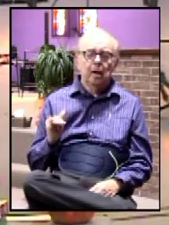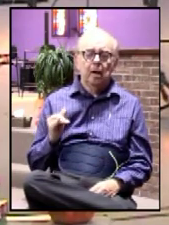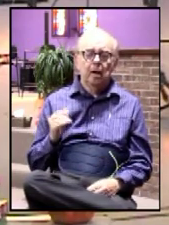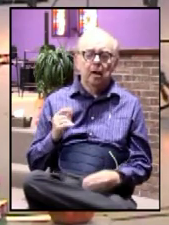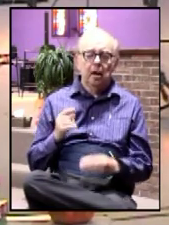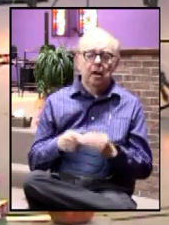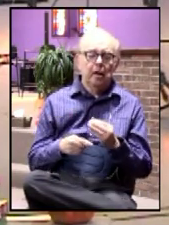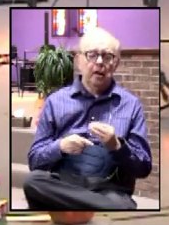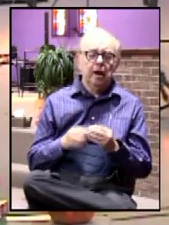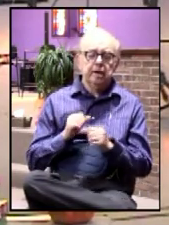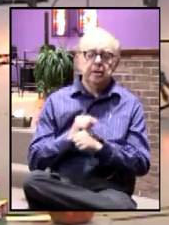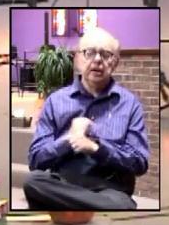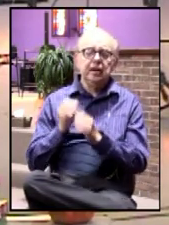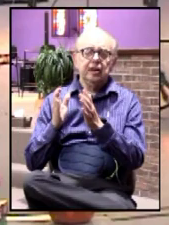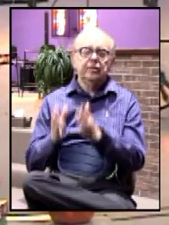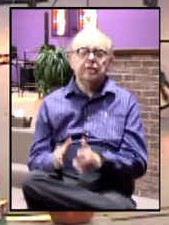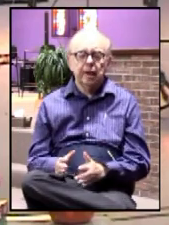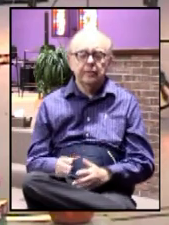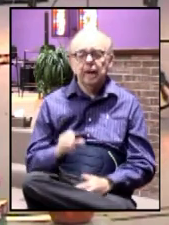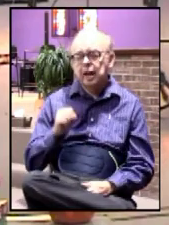or ending slavery